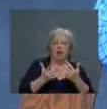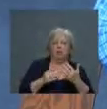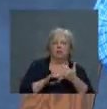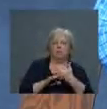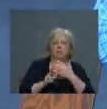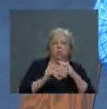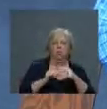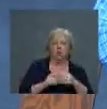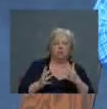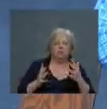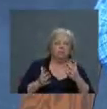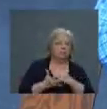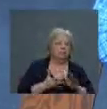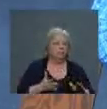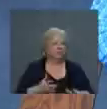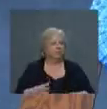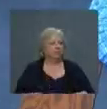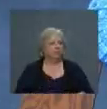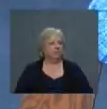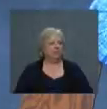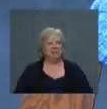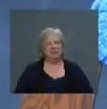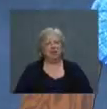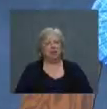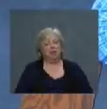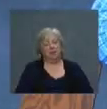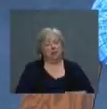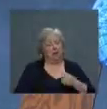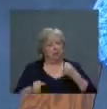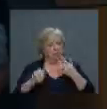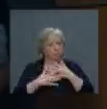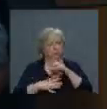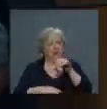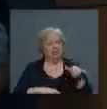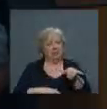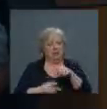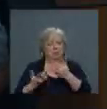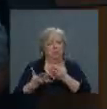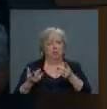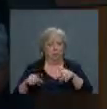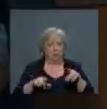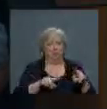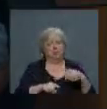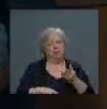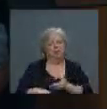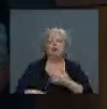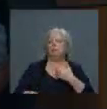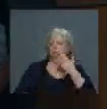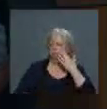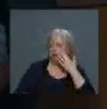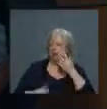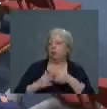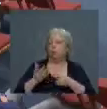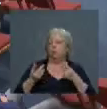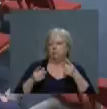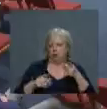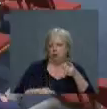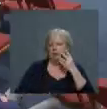it'll just be a quick downhill slide right back where it was. I know. I know what you went through. Mm-hmm. Thank